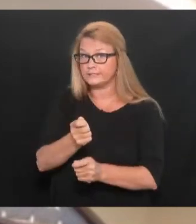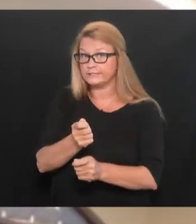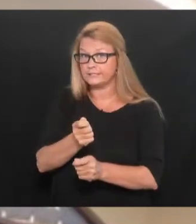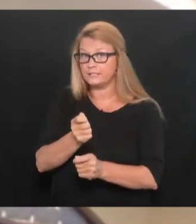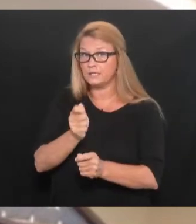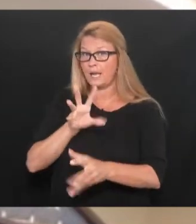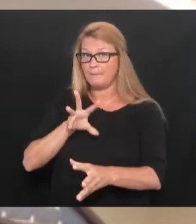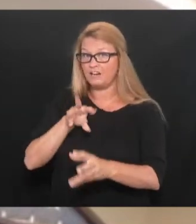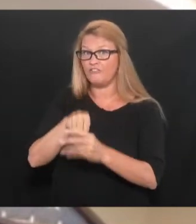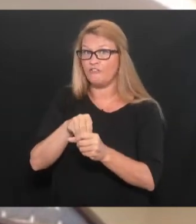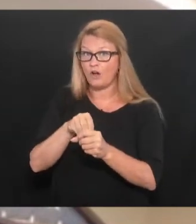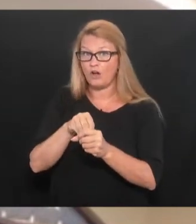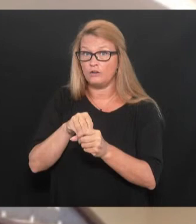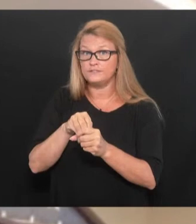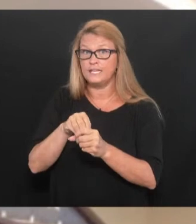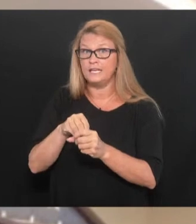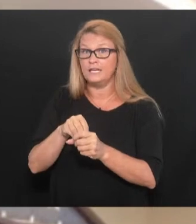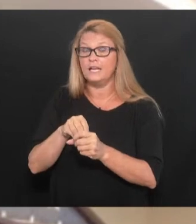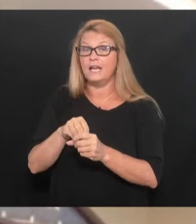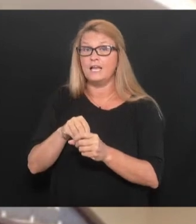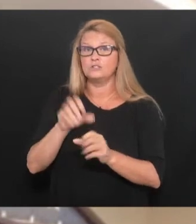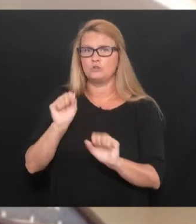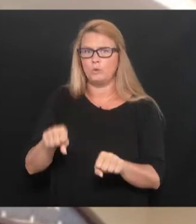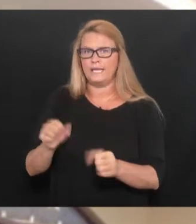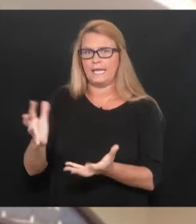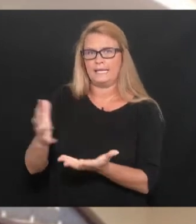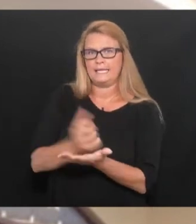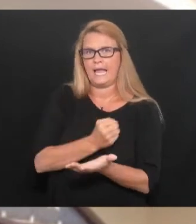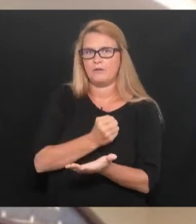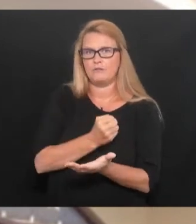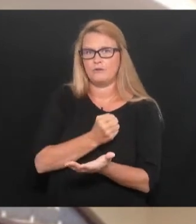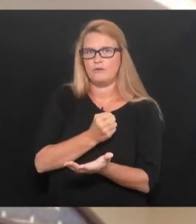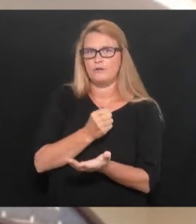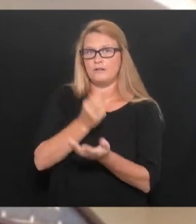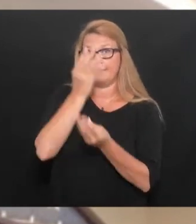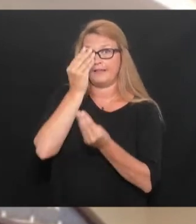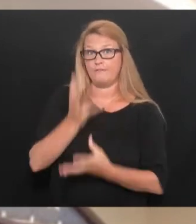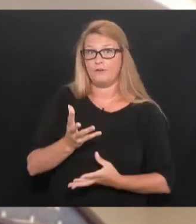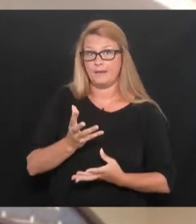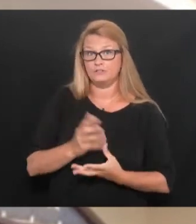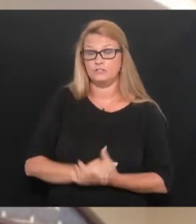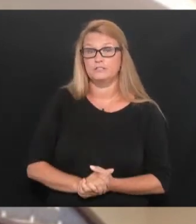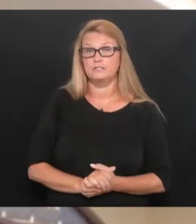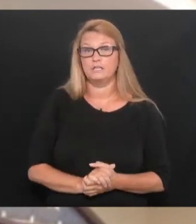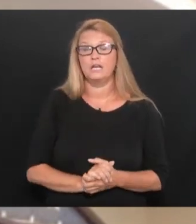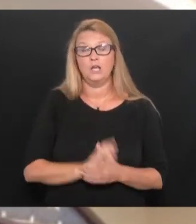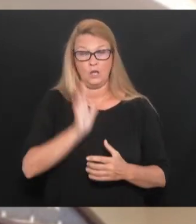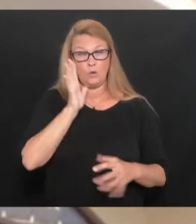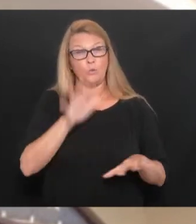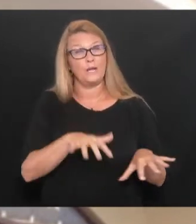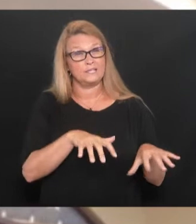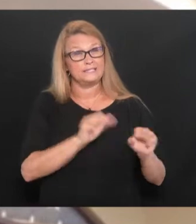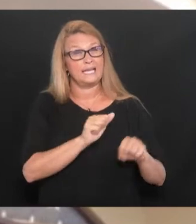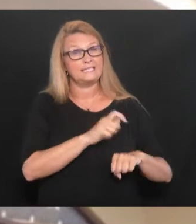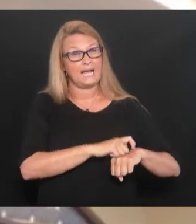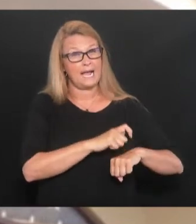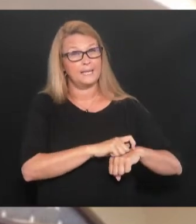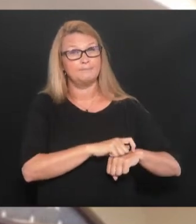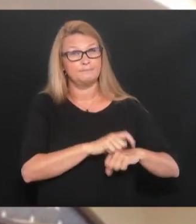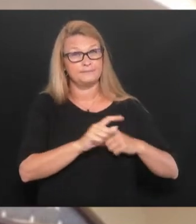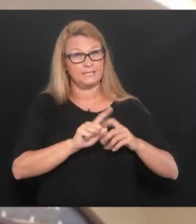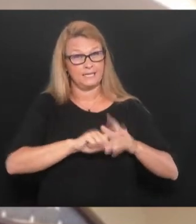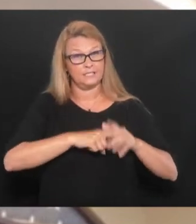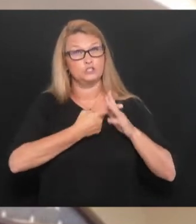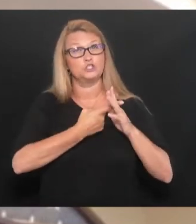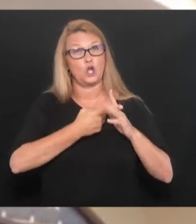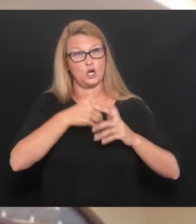being a part of this so that we can gather that information. It is going to take us some time to get started with